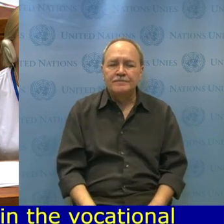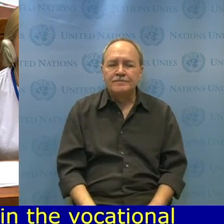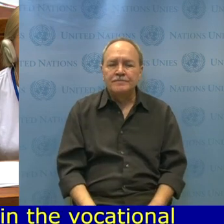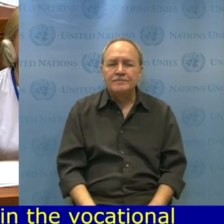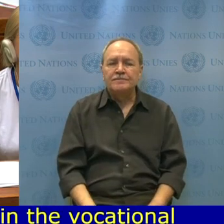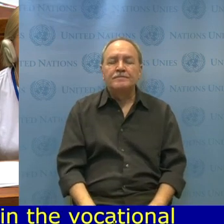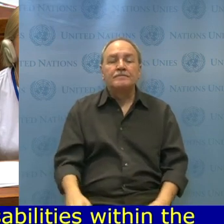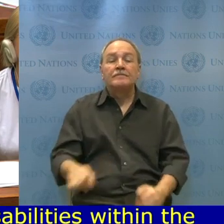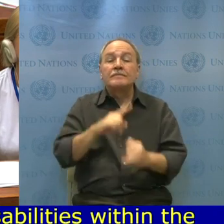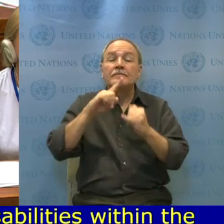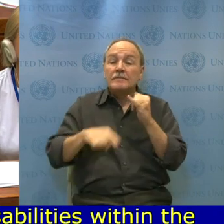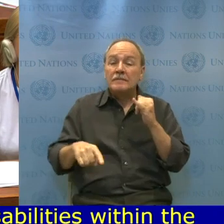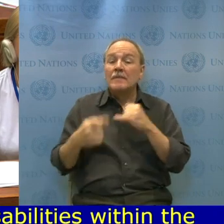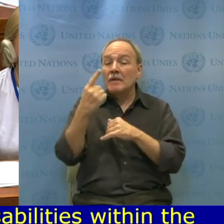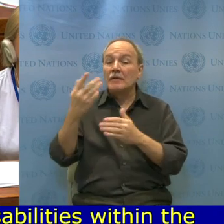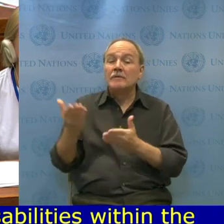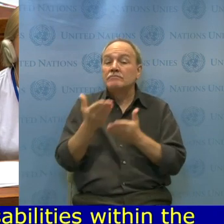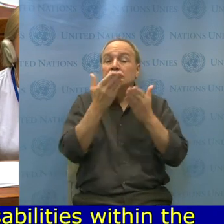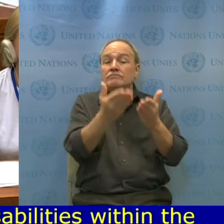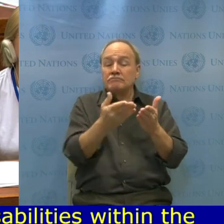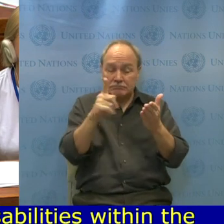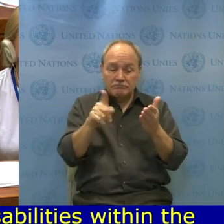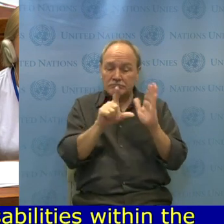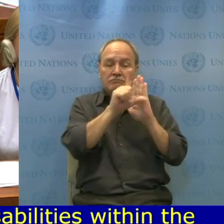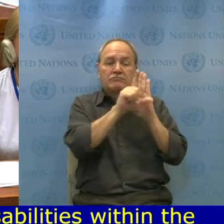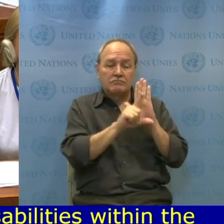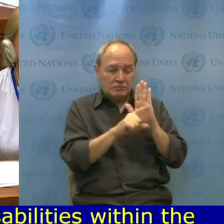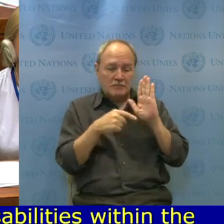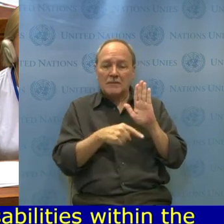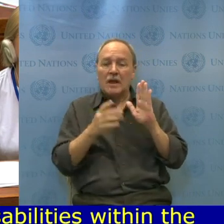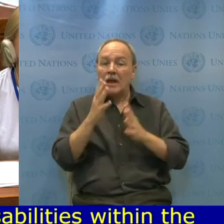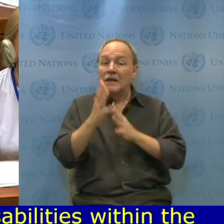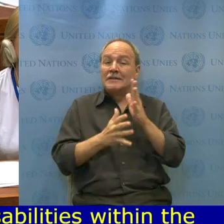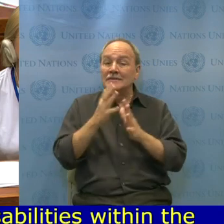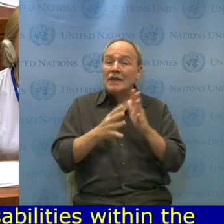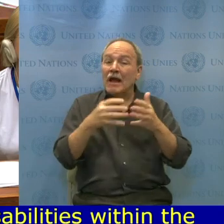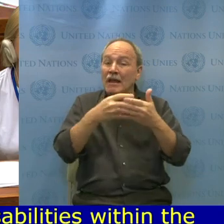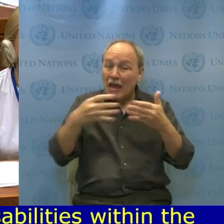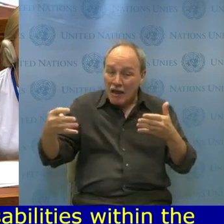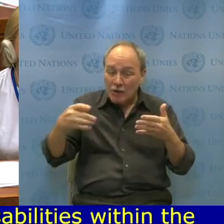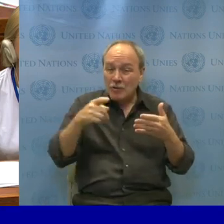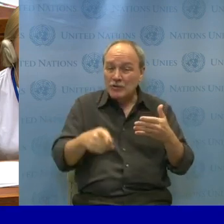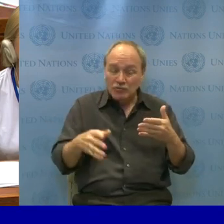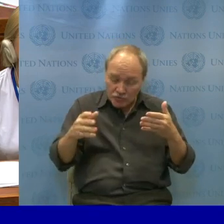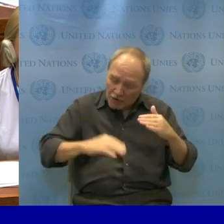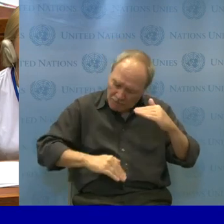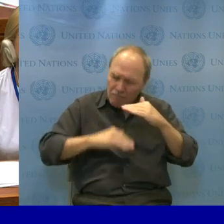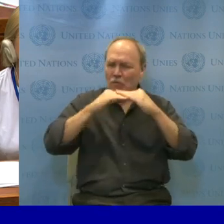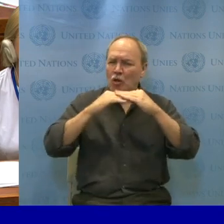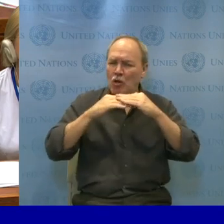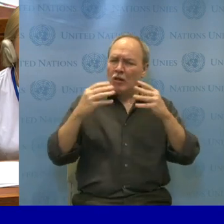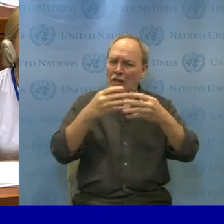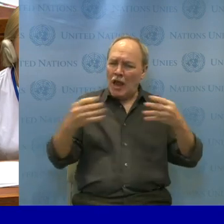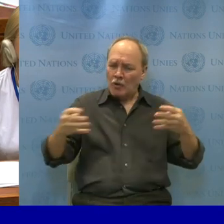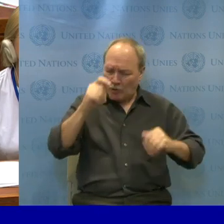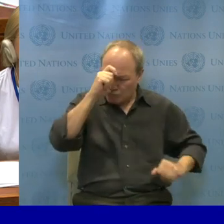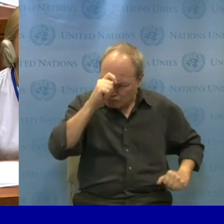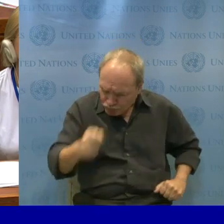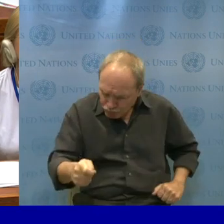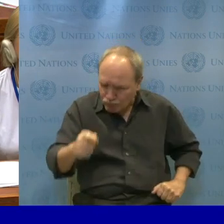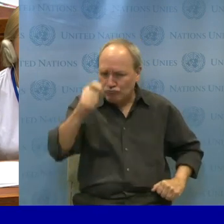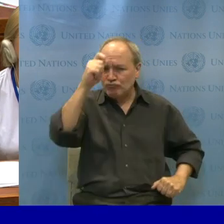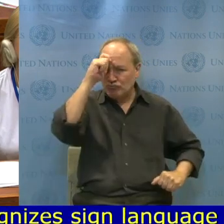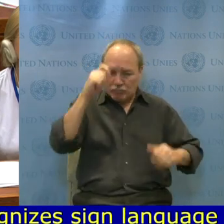a bill that recognizes sign language as a full-fledged language has been adopted. And among other things, this law